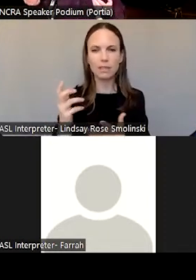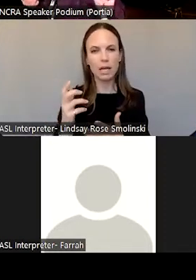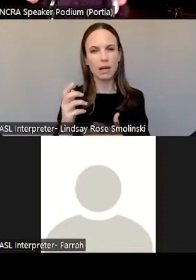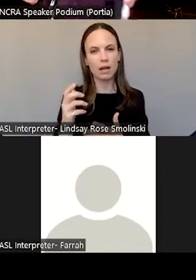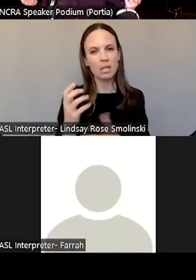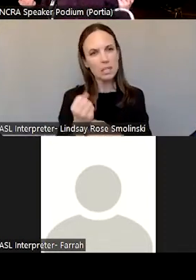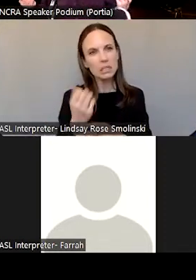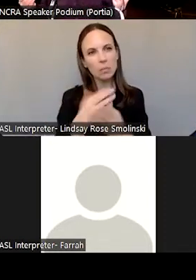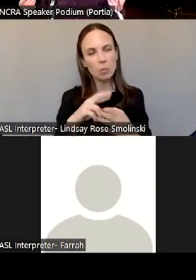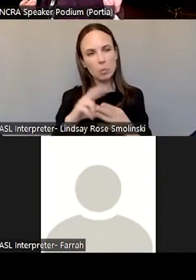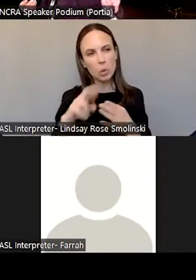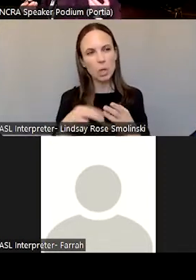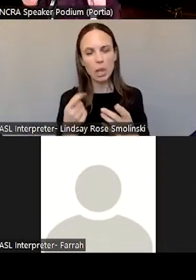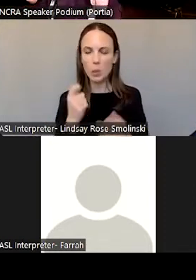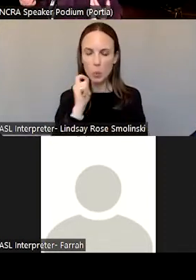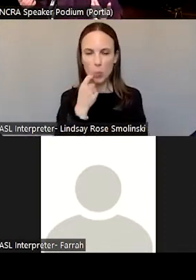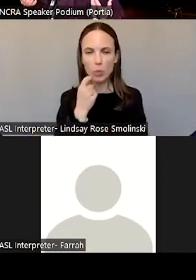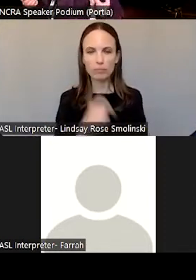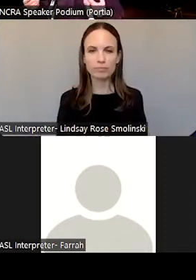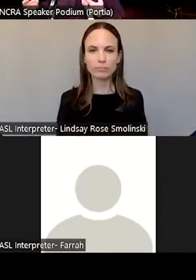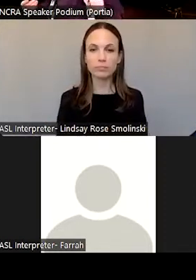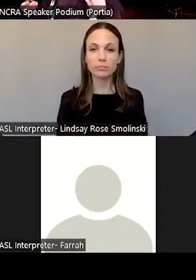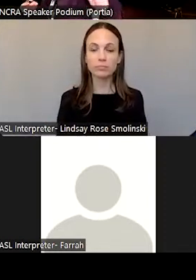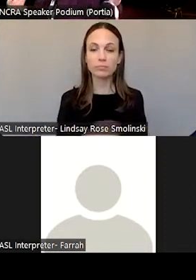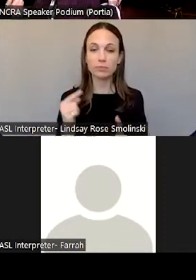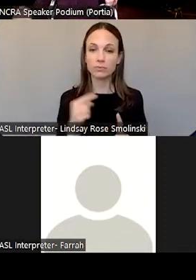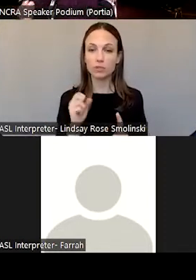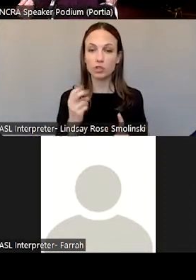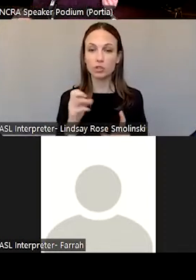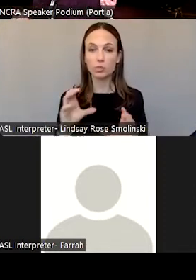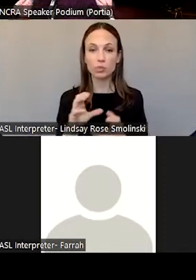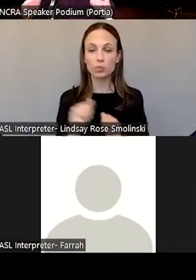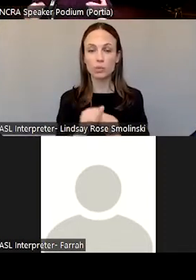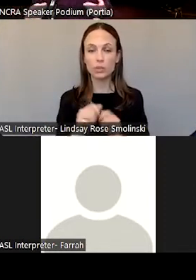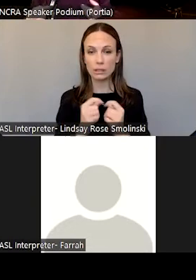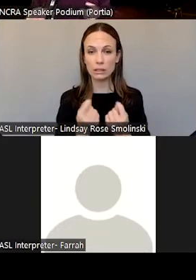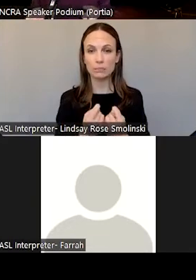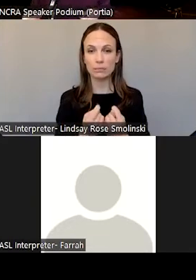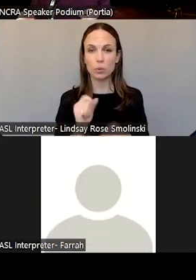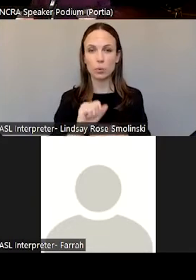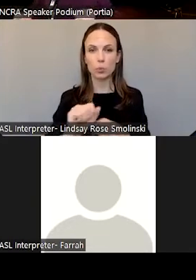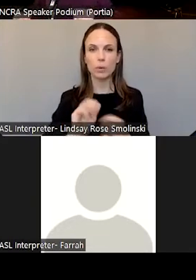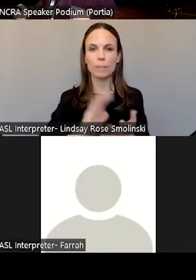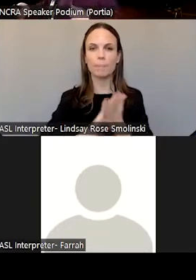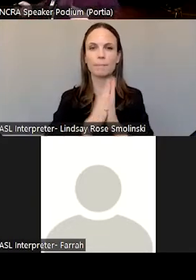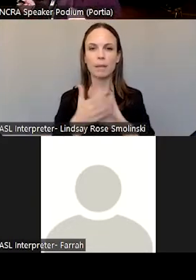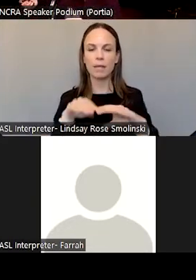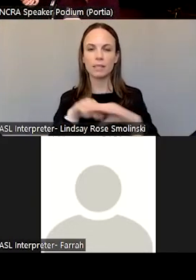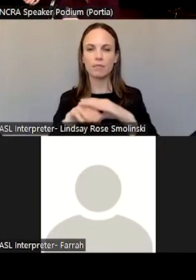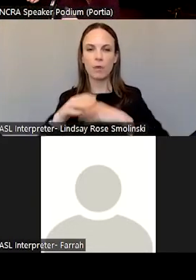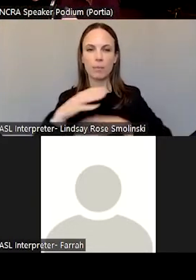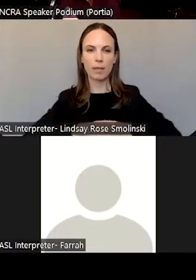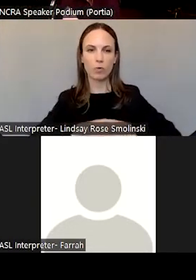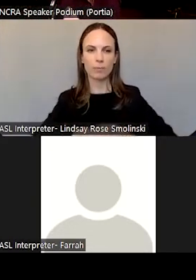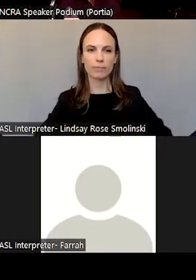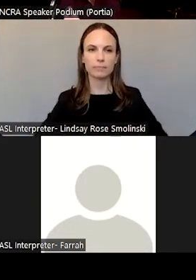some results that are kind of cool. So what Jessica has done working with her team is she's made that into an accessible platform.